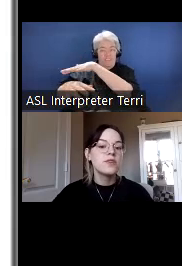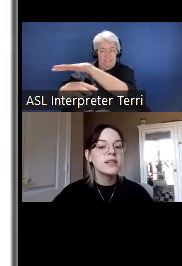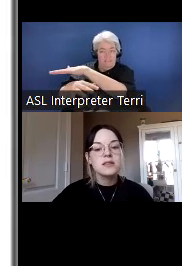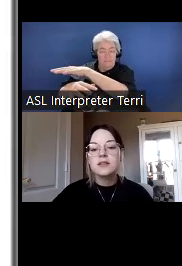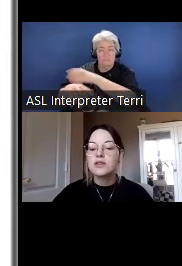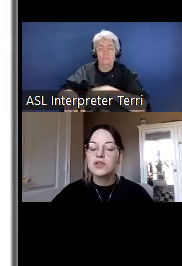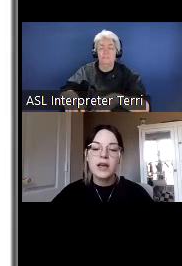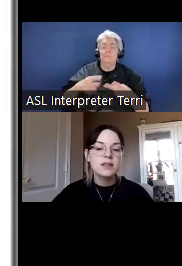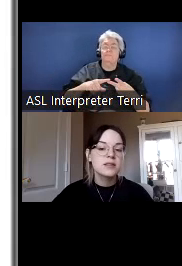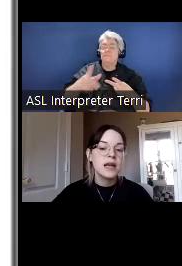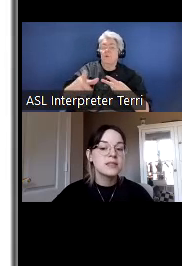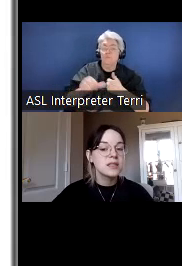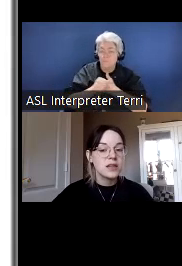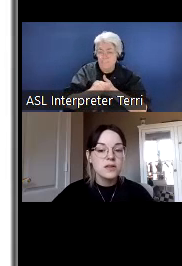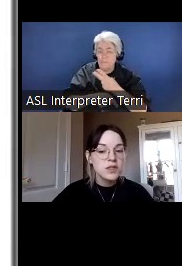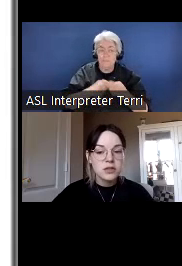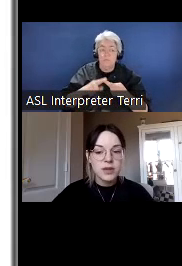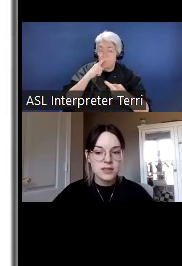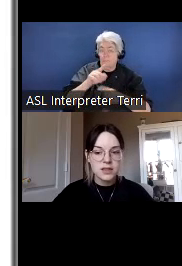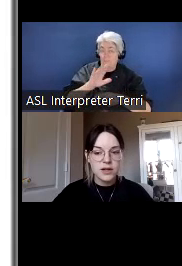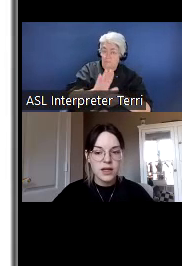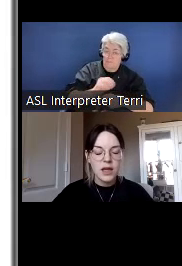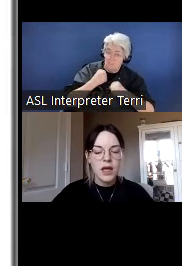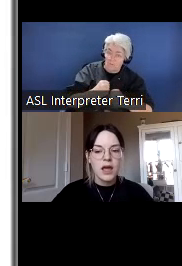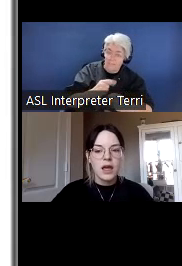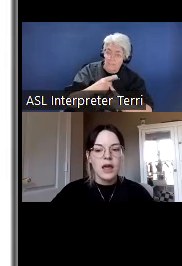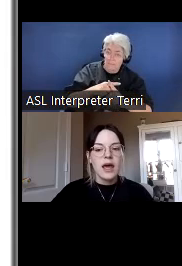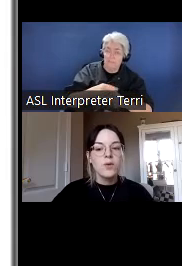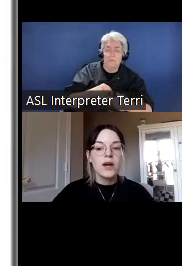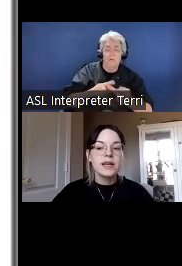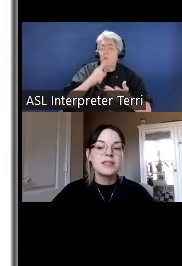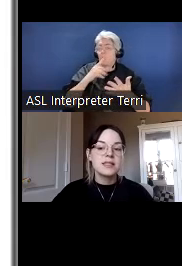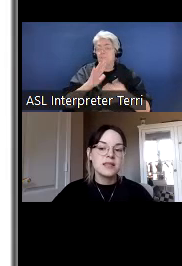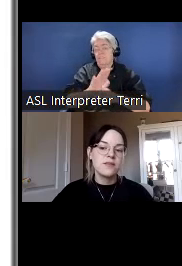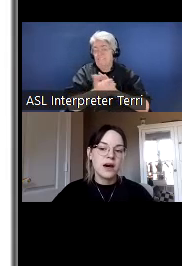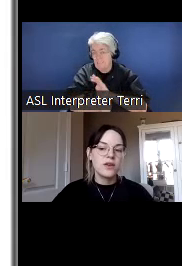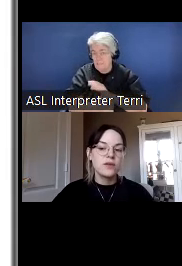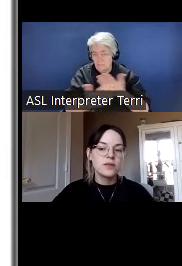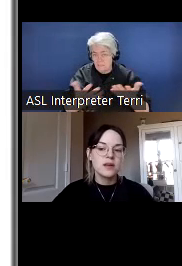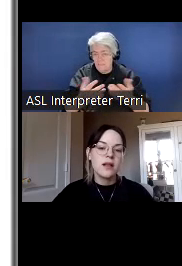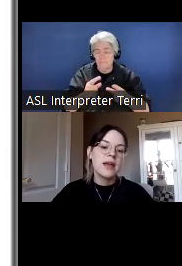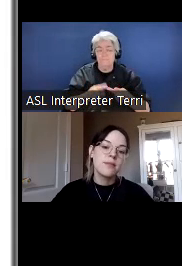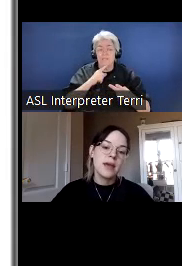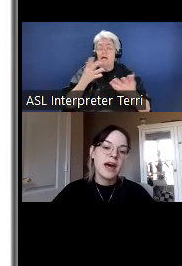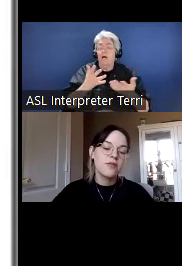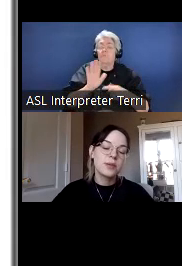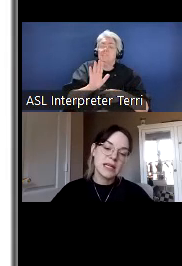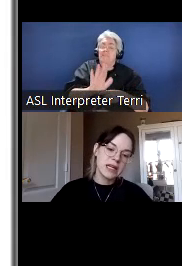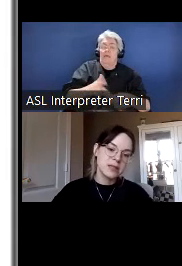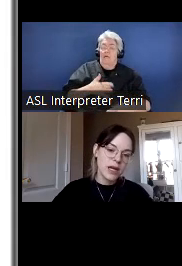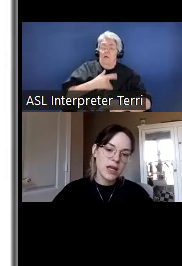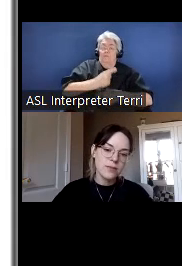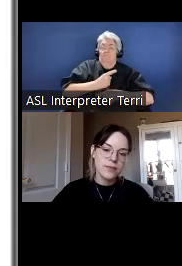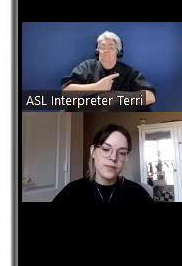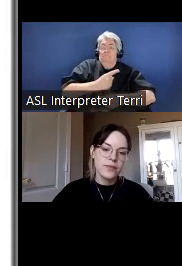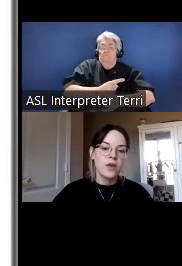what risks, strengths, and skills we should be considering, and what existing values the client may have